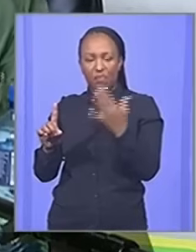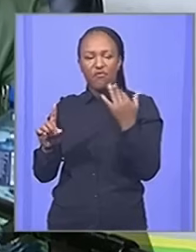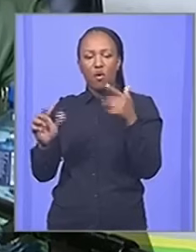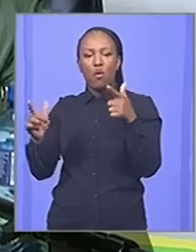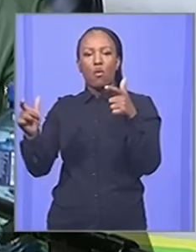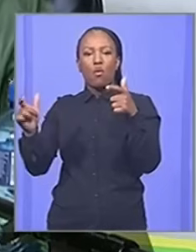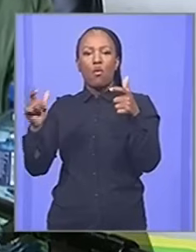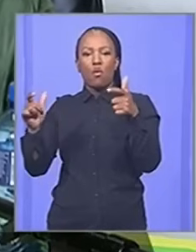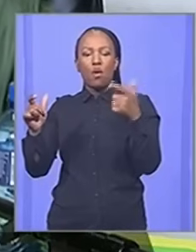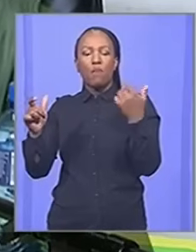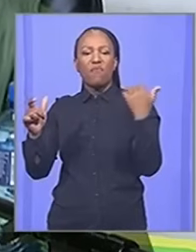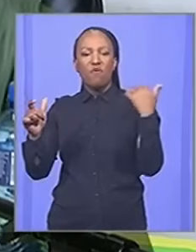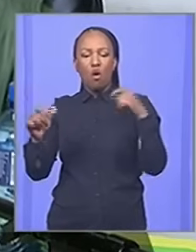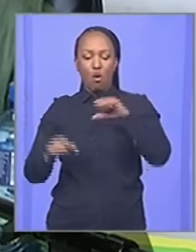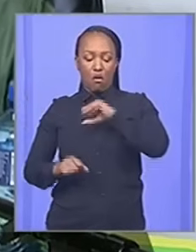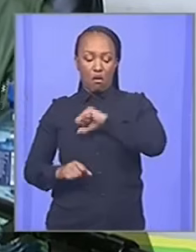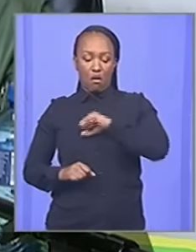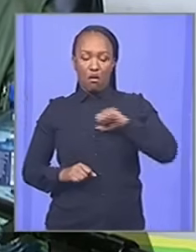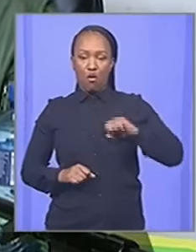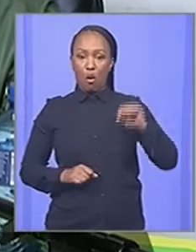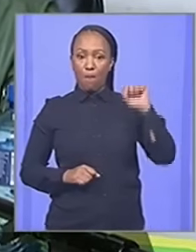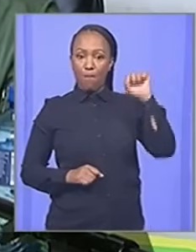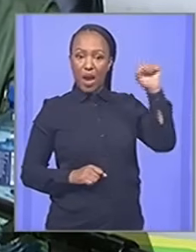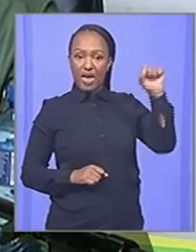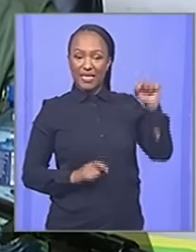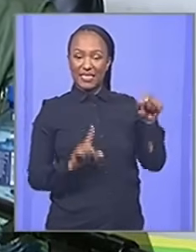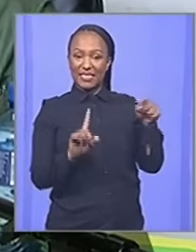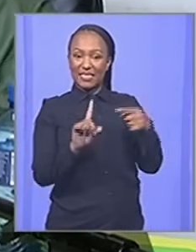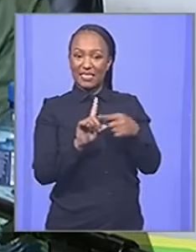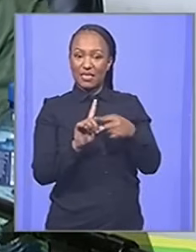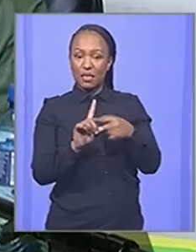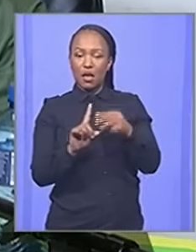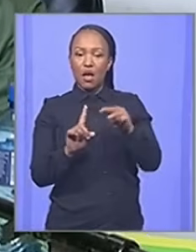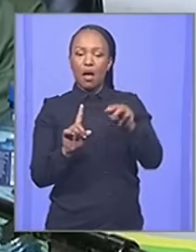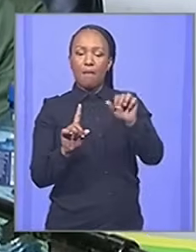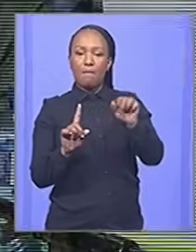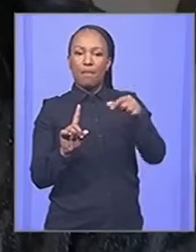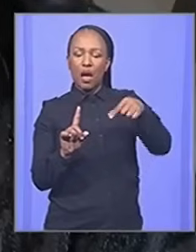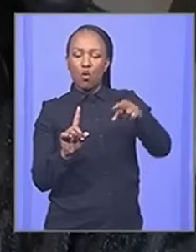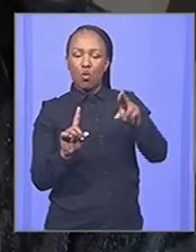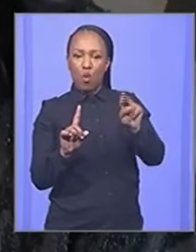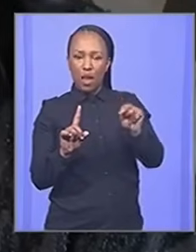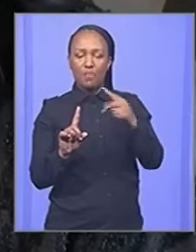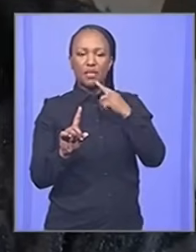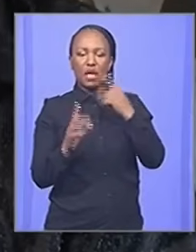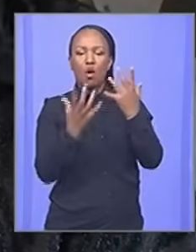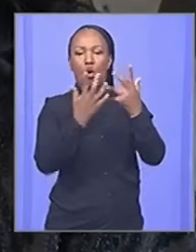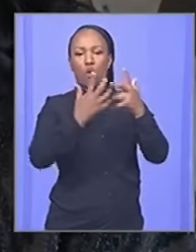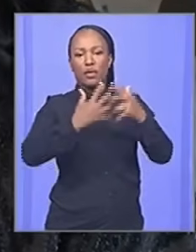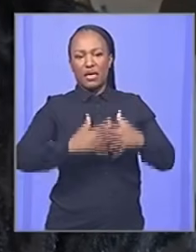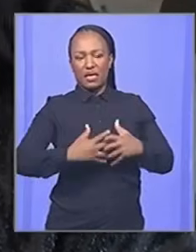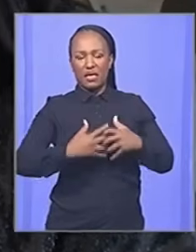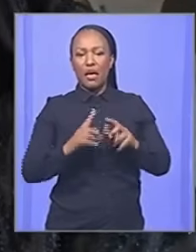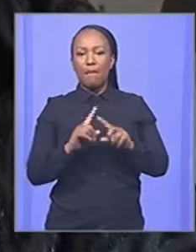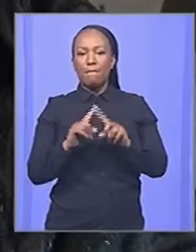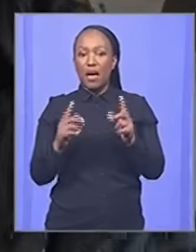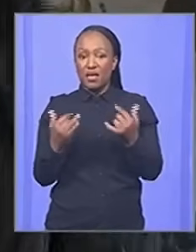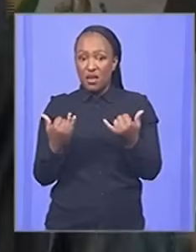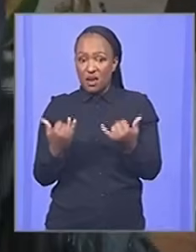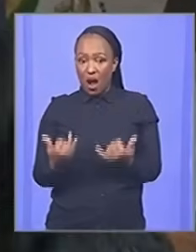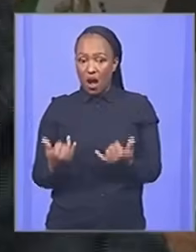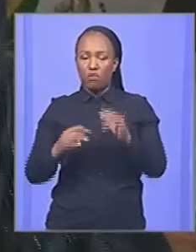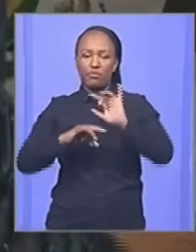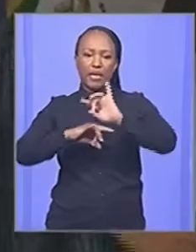has presented to us in terms of coordinating and ultimately. Ha ho so hlake hore ke bomang ba